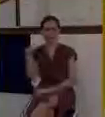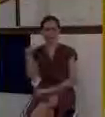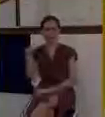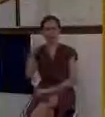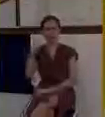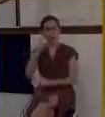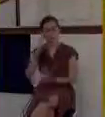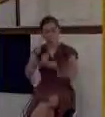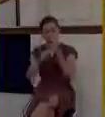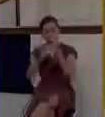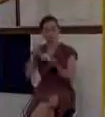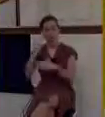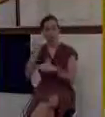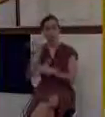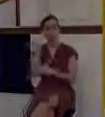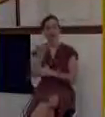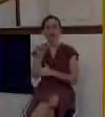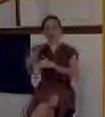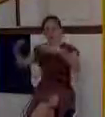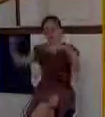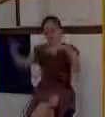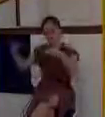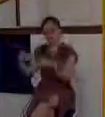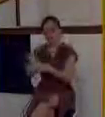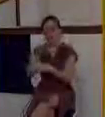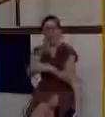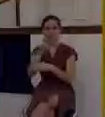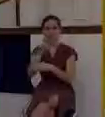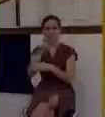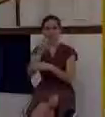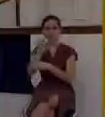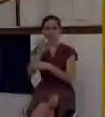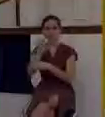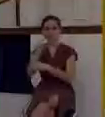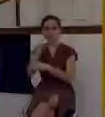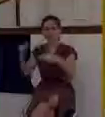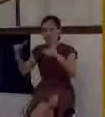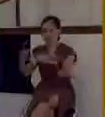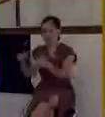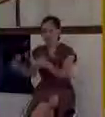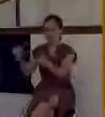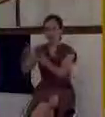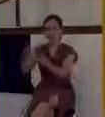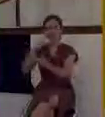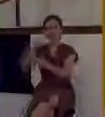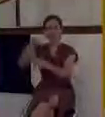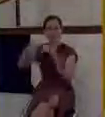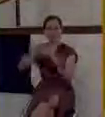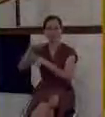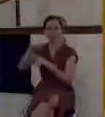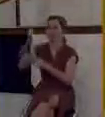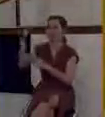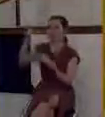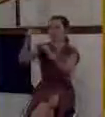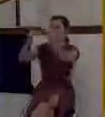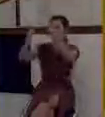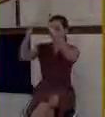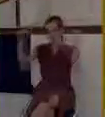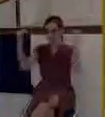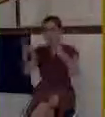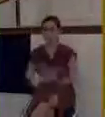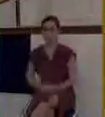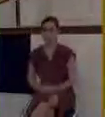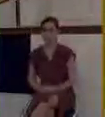reunited as loved ones in heaven, there will be a resurrection. There will